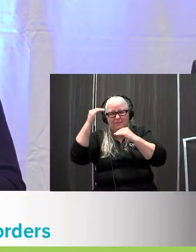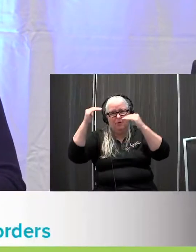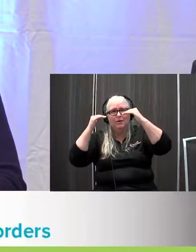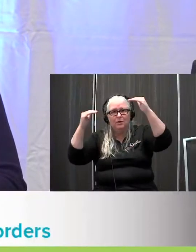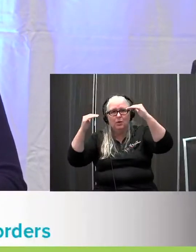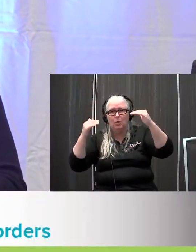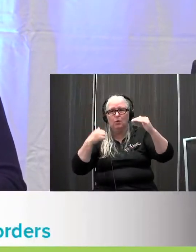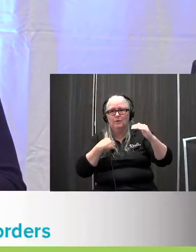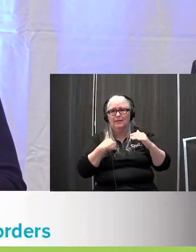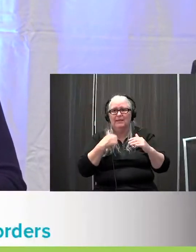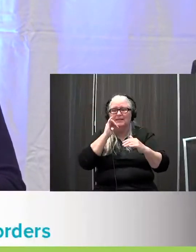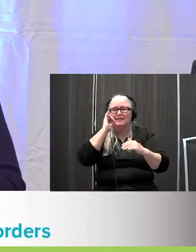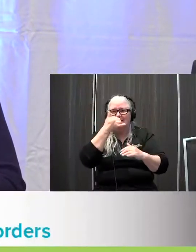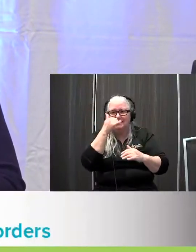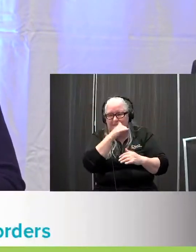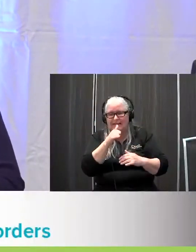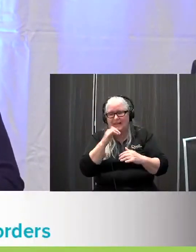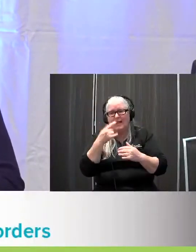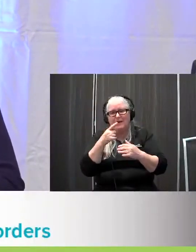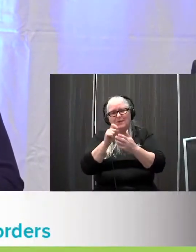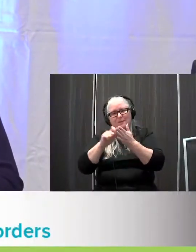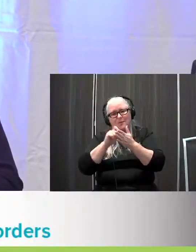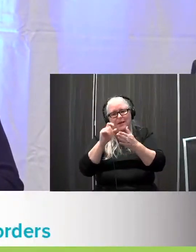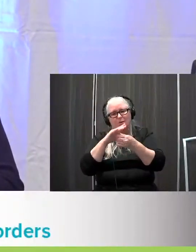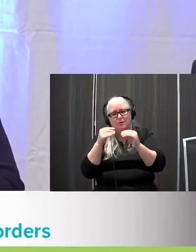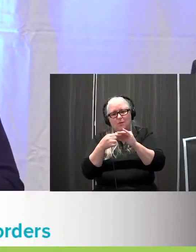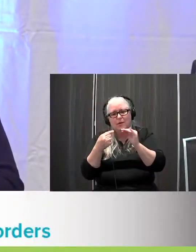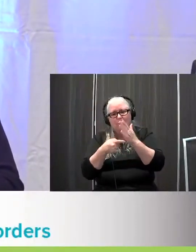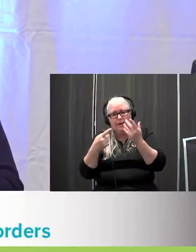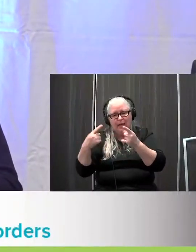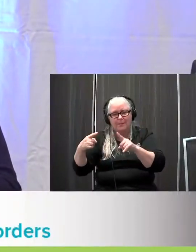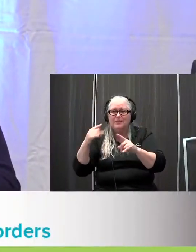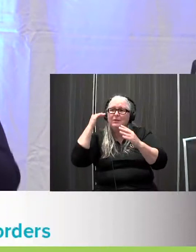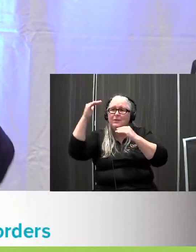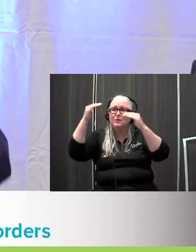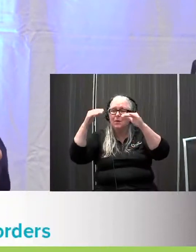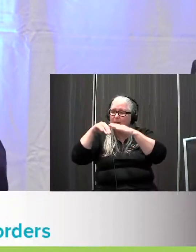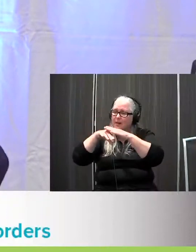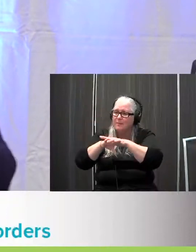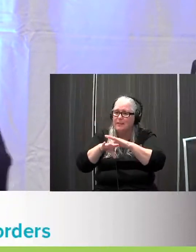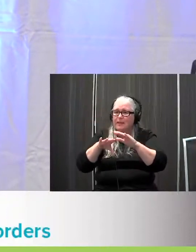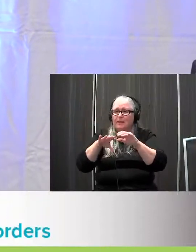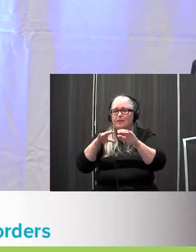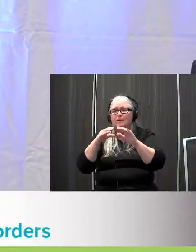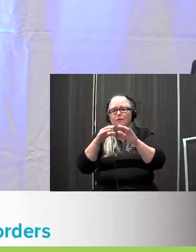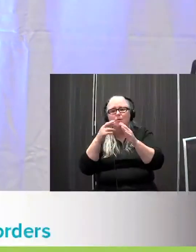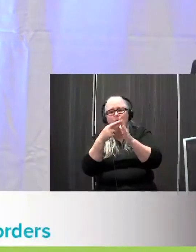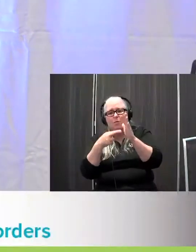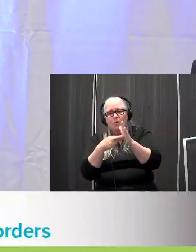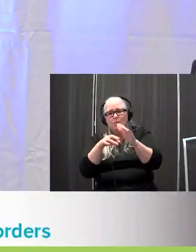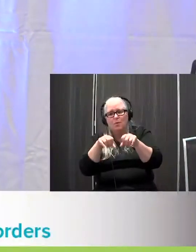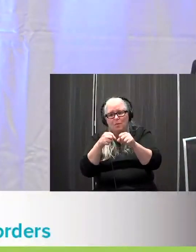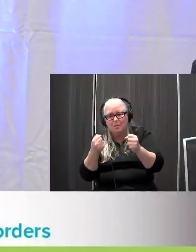about what we want him to do when the rule gets broken. So an adult comes in and breaks a rule. He tells his mom, the mom provides